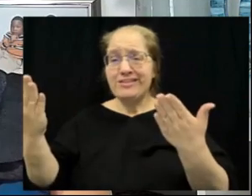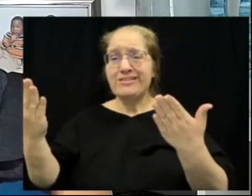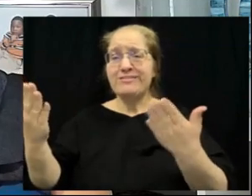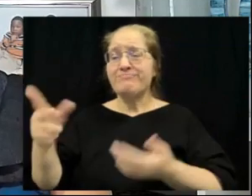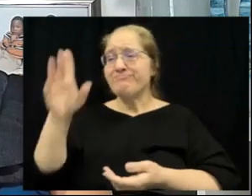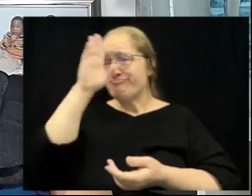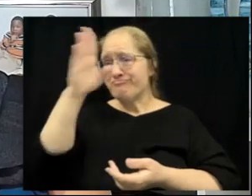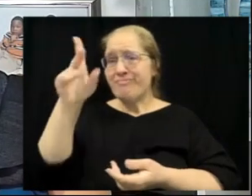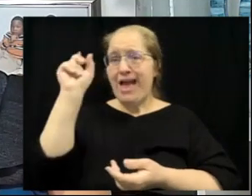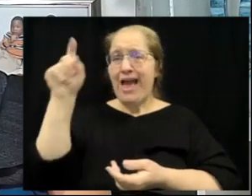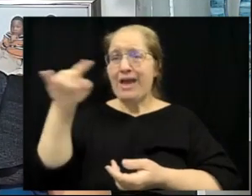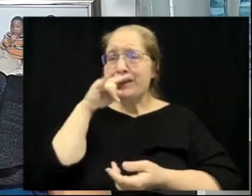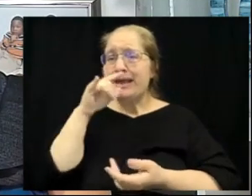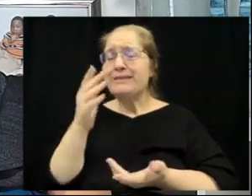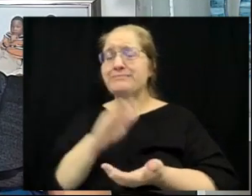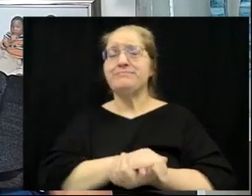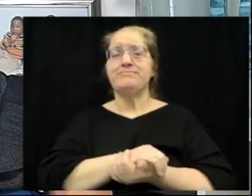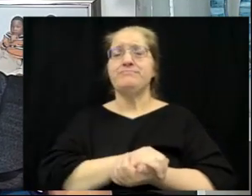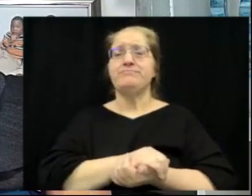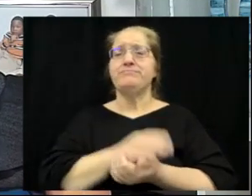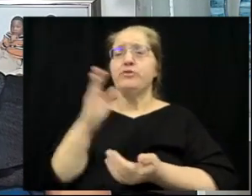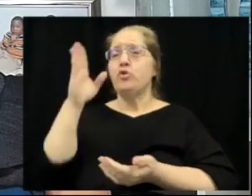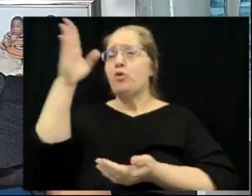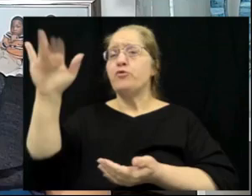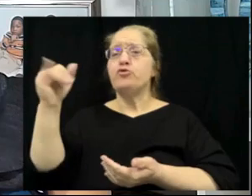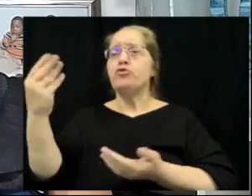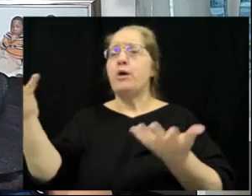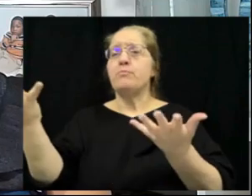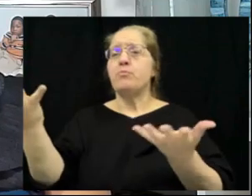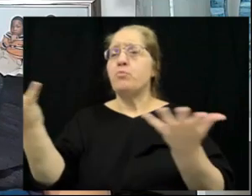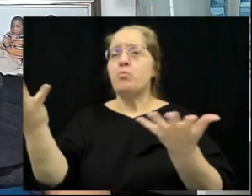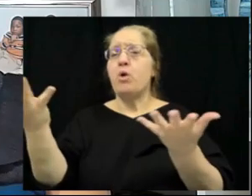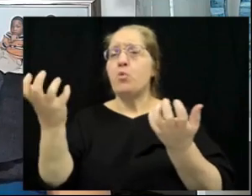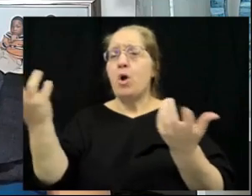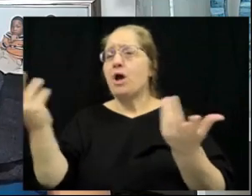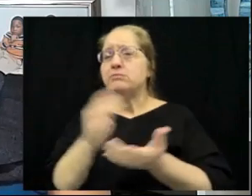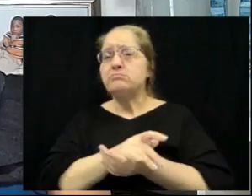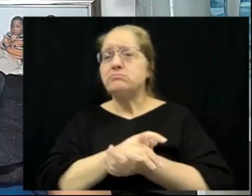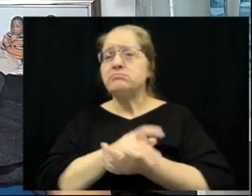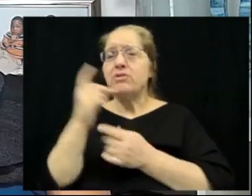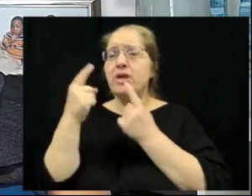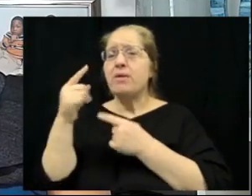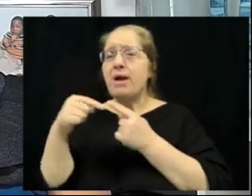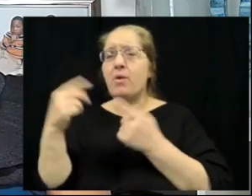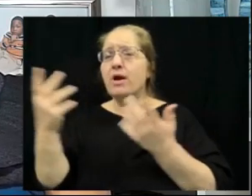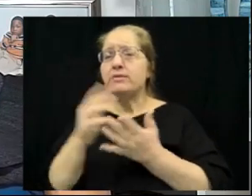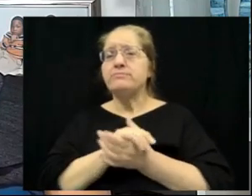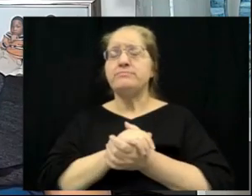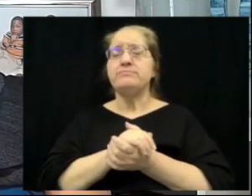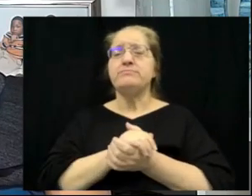child what kind of job do they want to do, or they're thinking about, and really trying to give